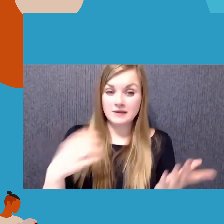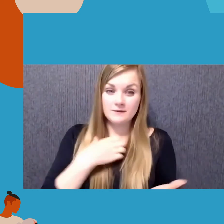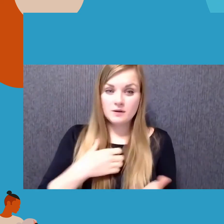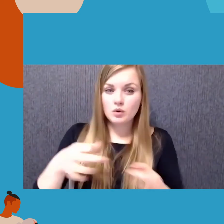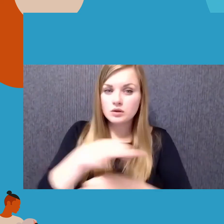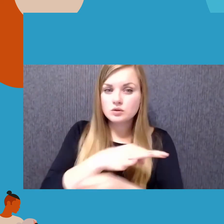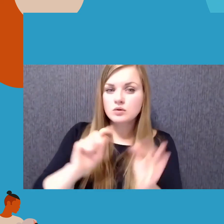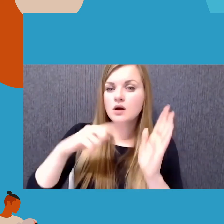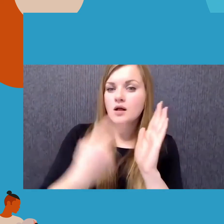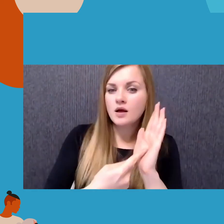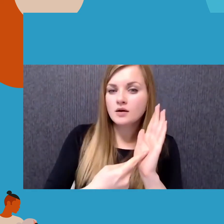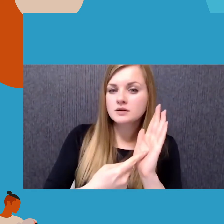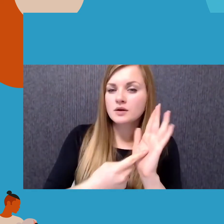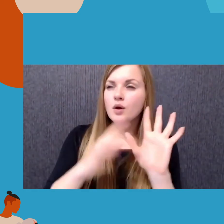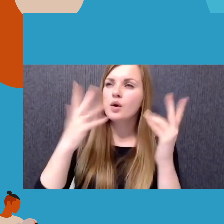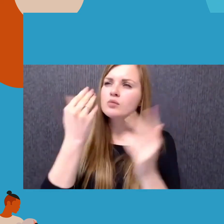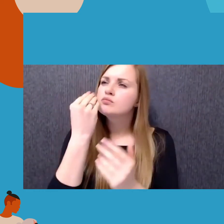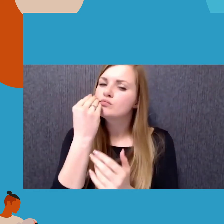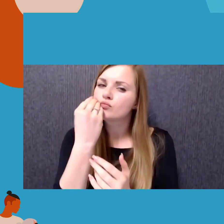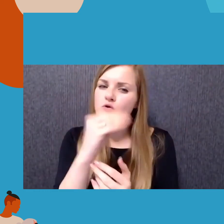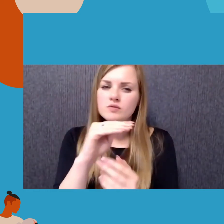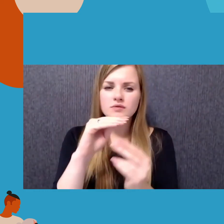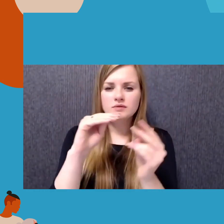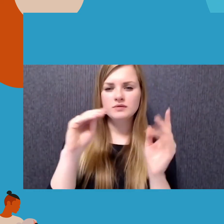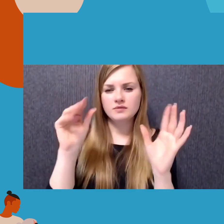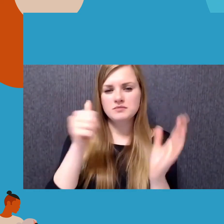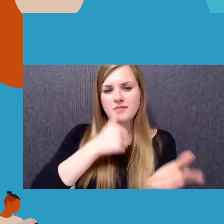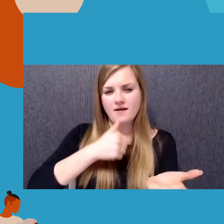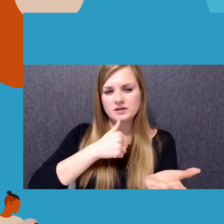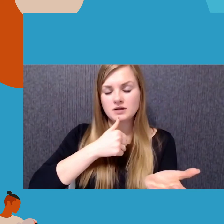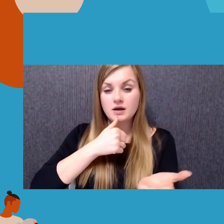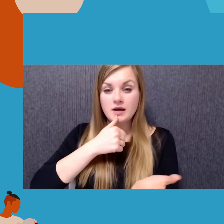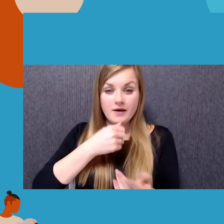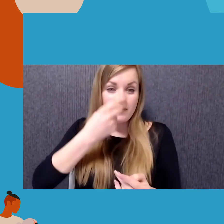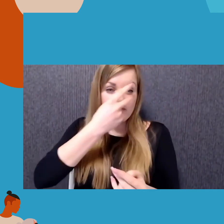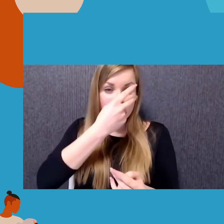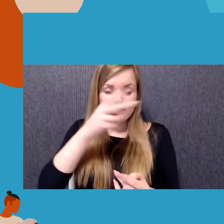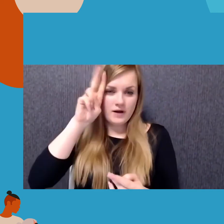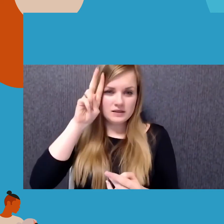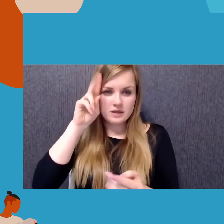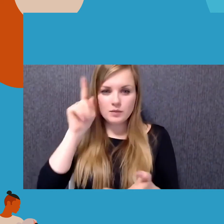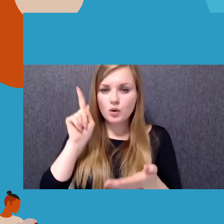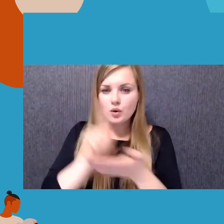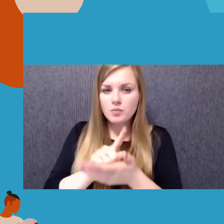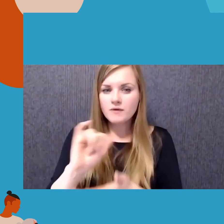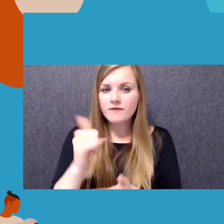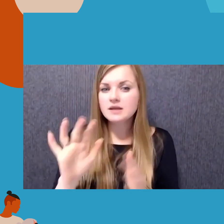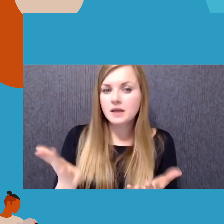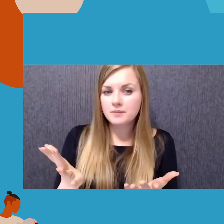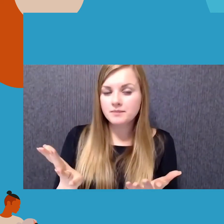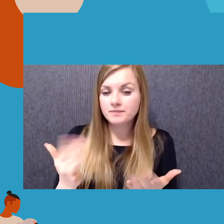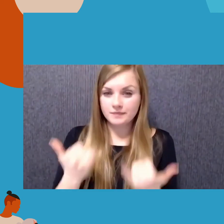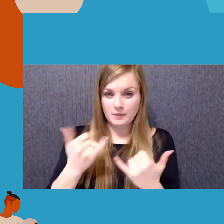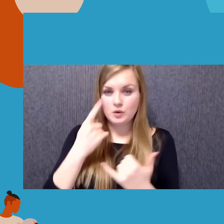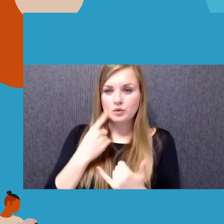hate crimes by the Lithuanian courts? What could the ideal situation